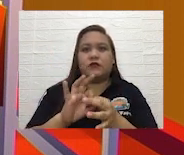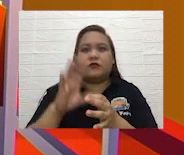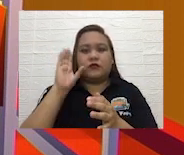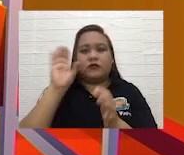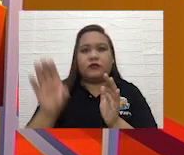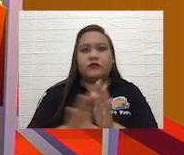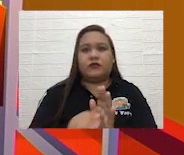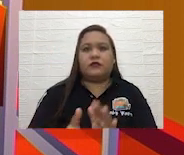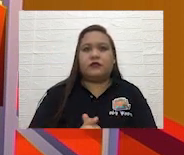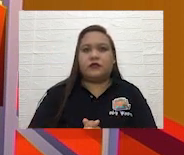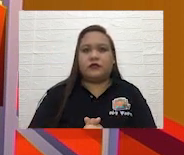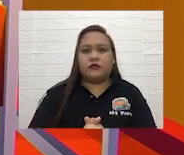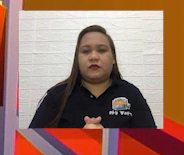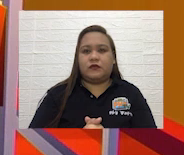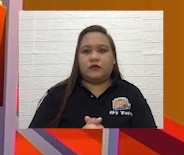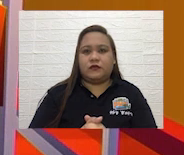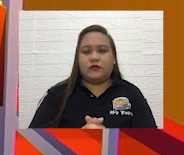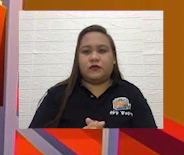we?